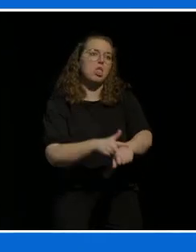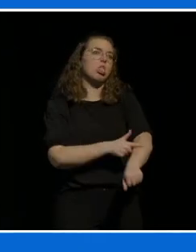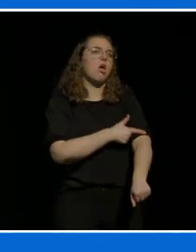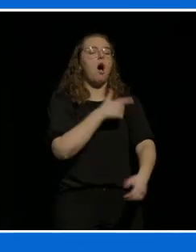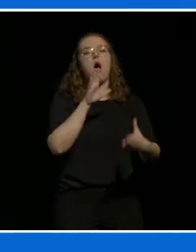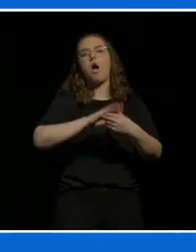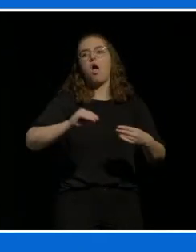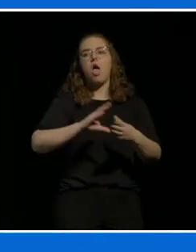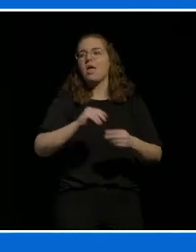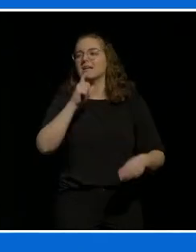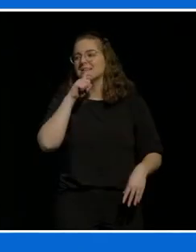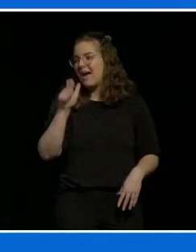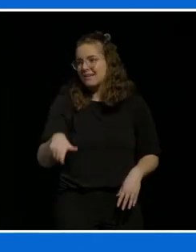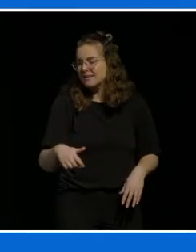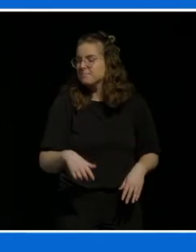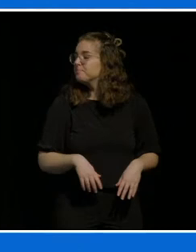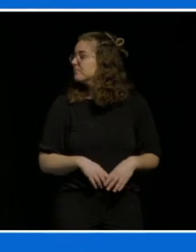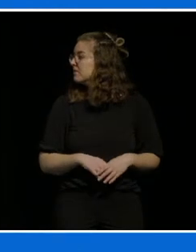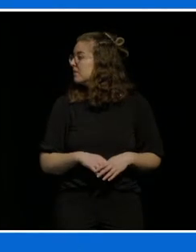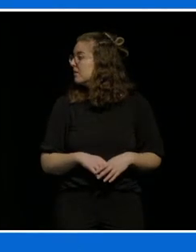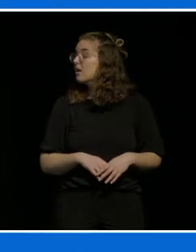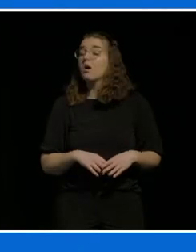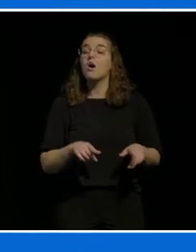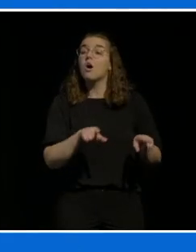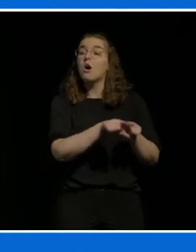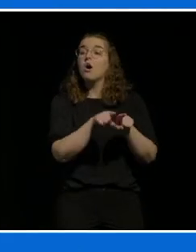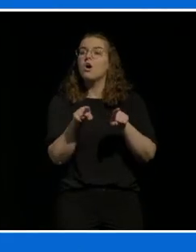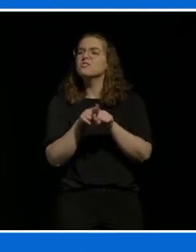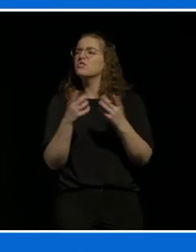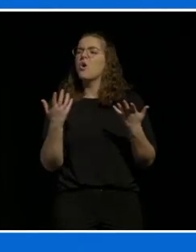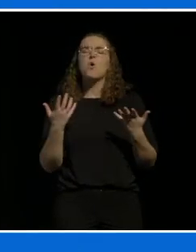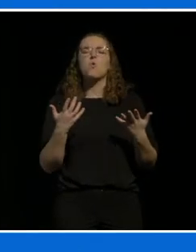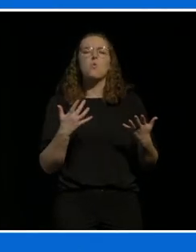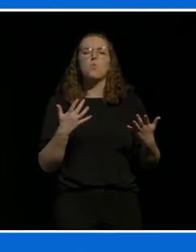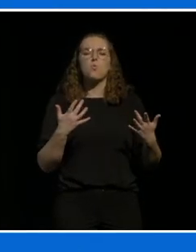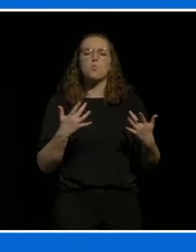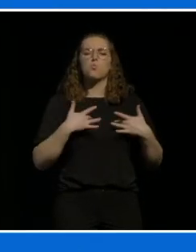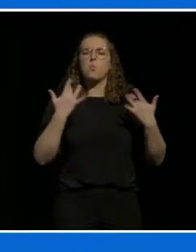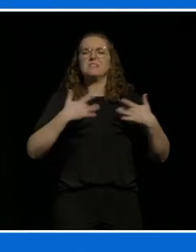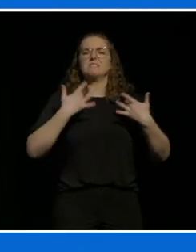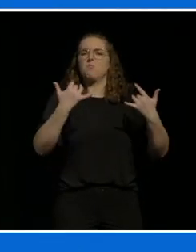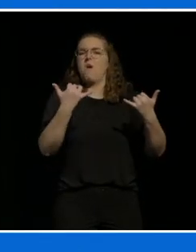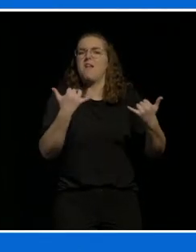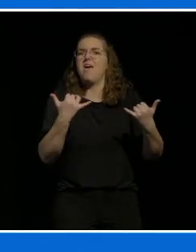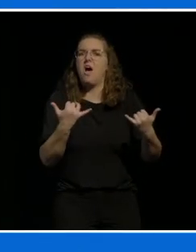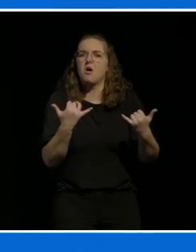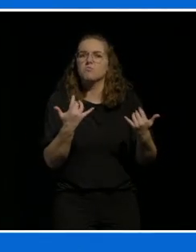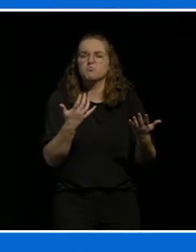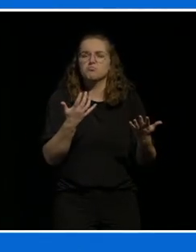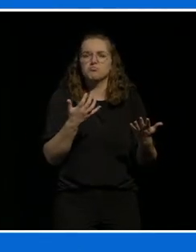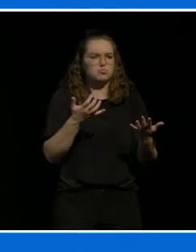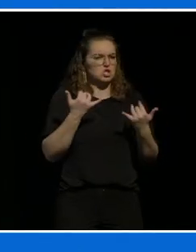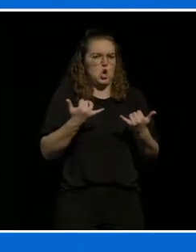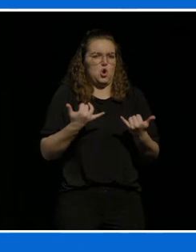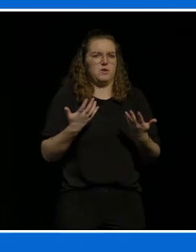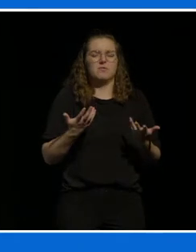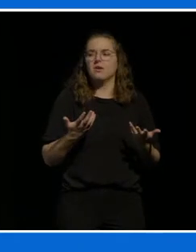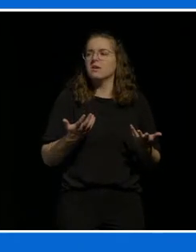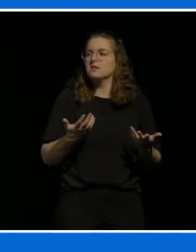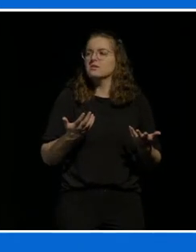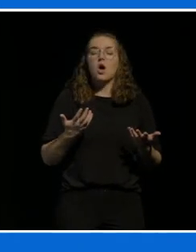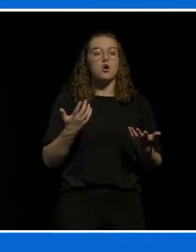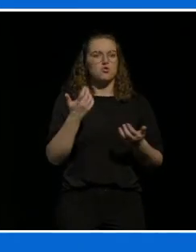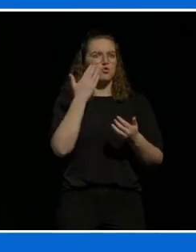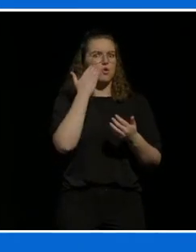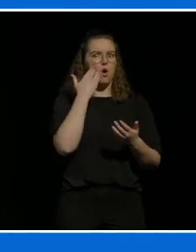Yeah, and the other thing you can look at, like, just trends that are going on. So I made a video yesterday that was like the Rihanna dance because everyone was trending on